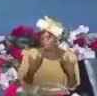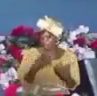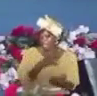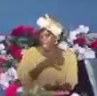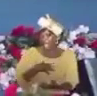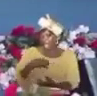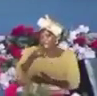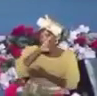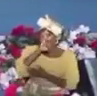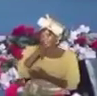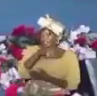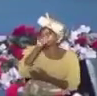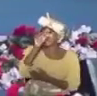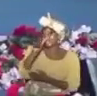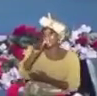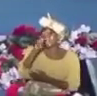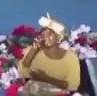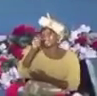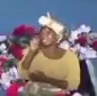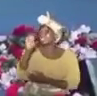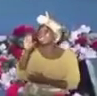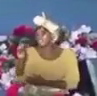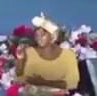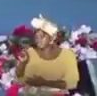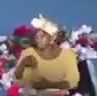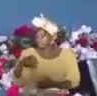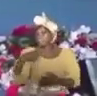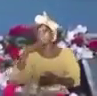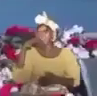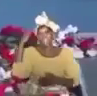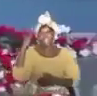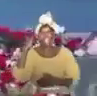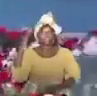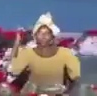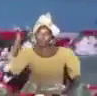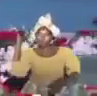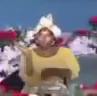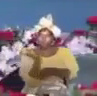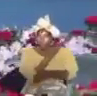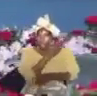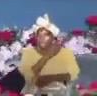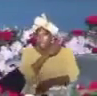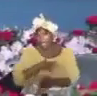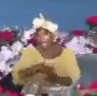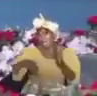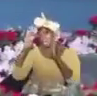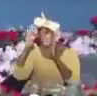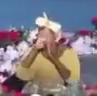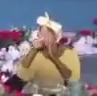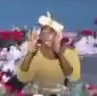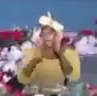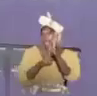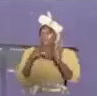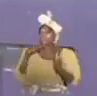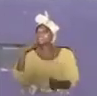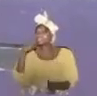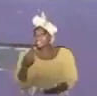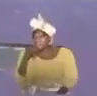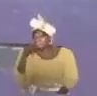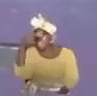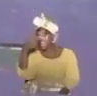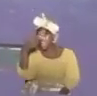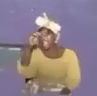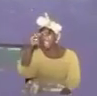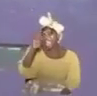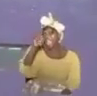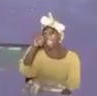James was held and he was beheaded. And when James was beheaded, the Bible says that Herod saw that it